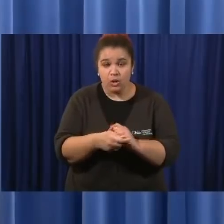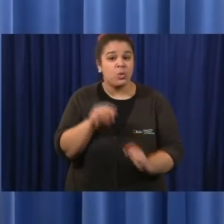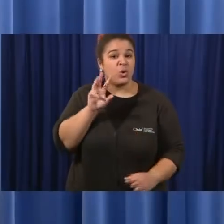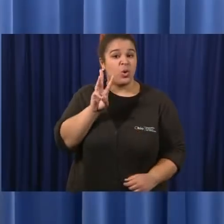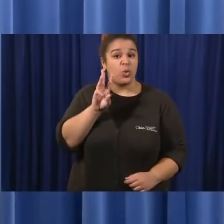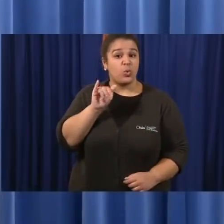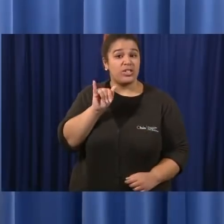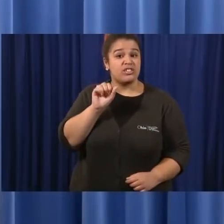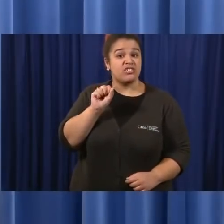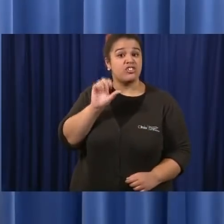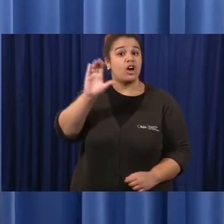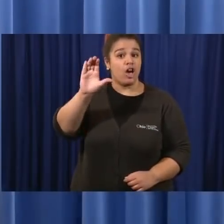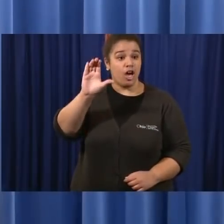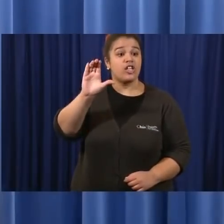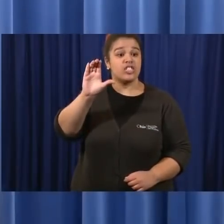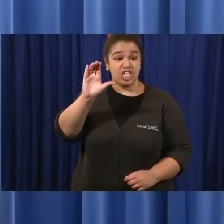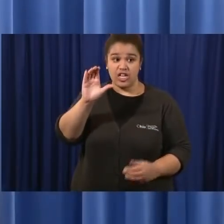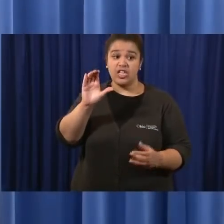impending legal battle?